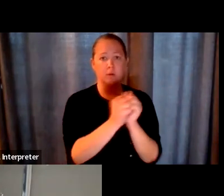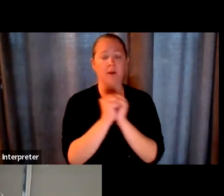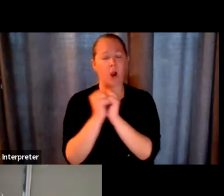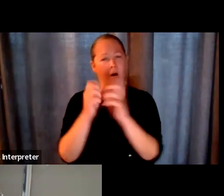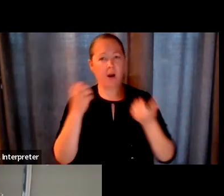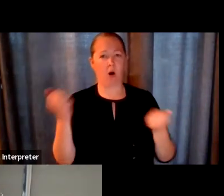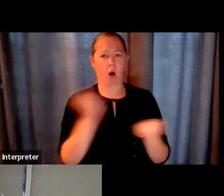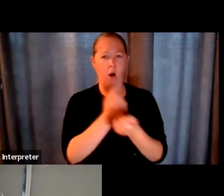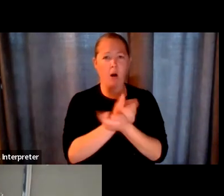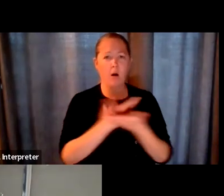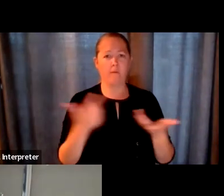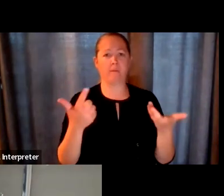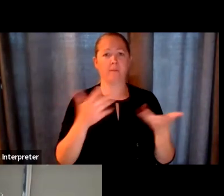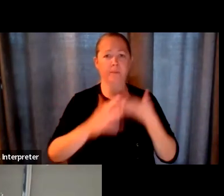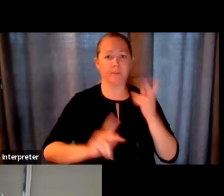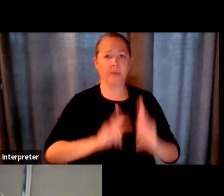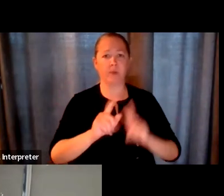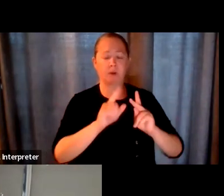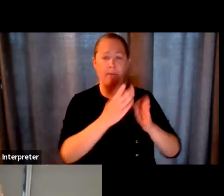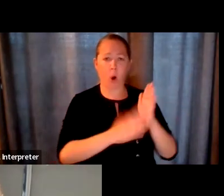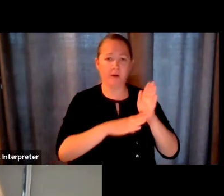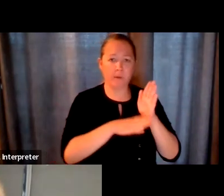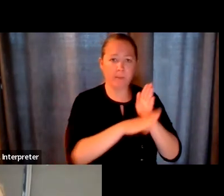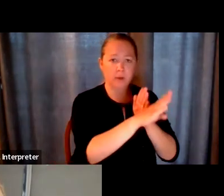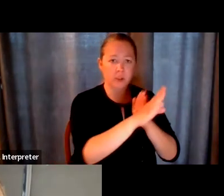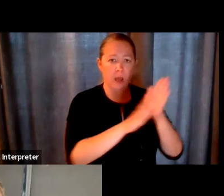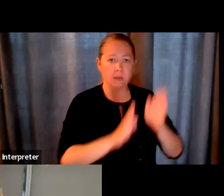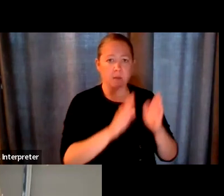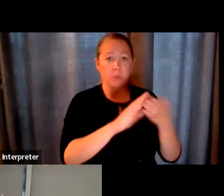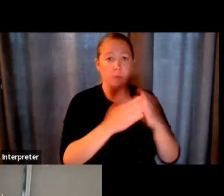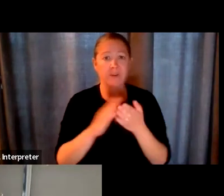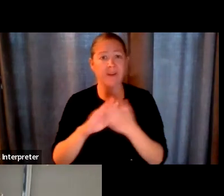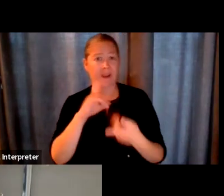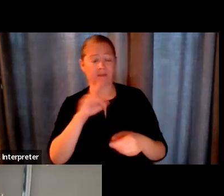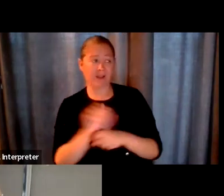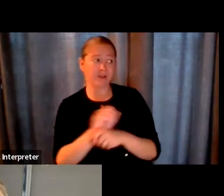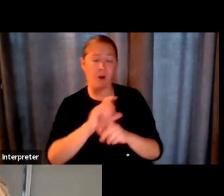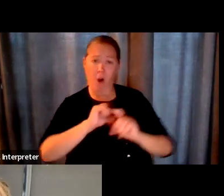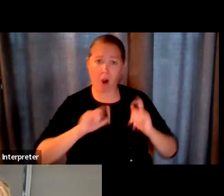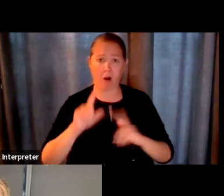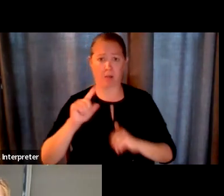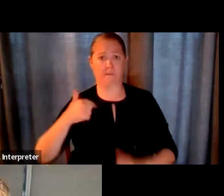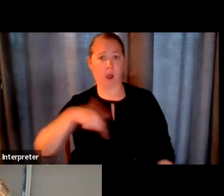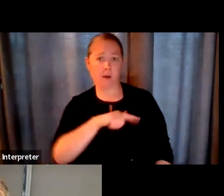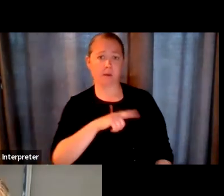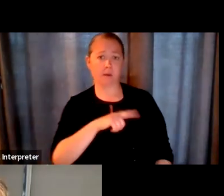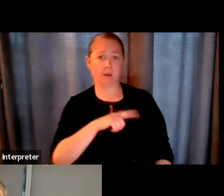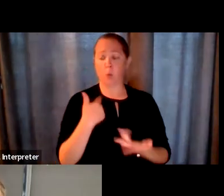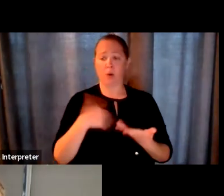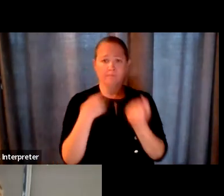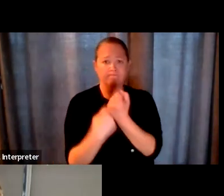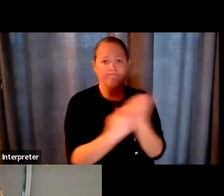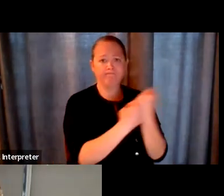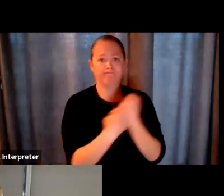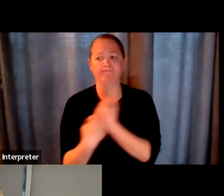all folks that are part of marginalized communities. And frankly, that's all of us in one way or another, that we're there for each other and we're